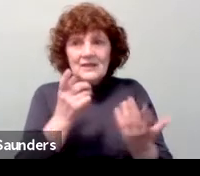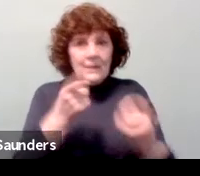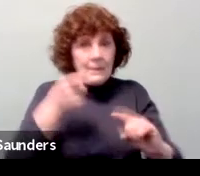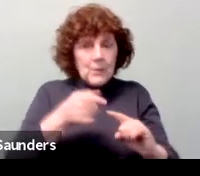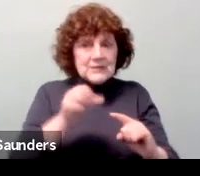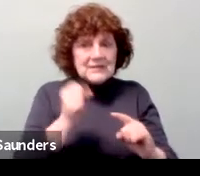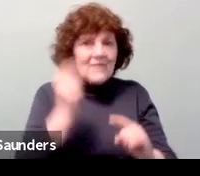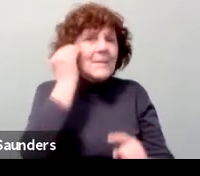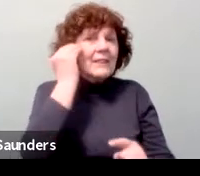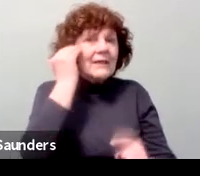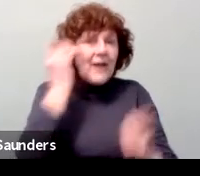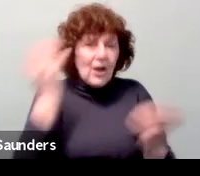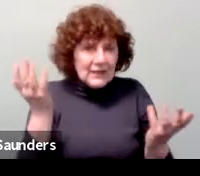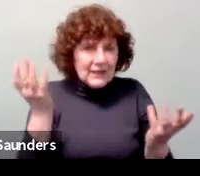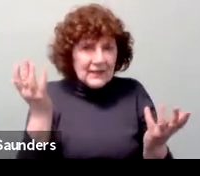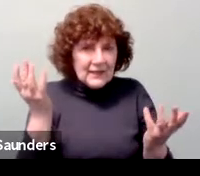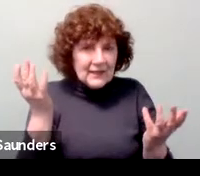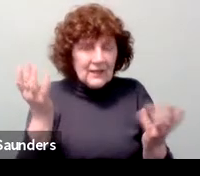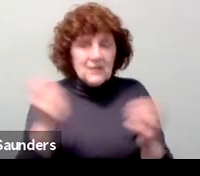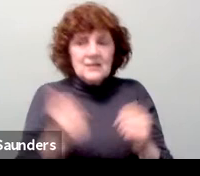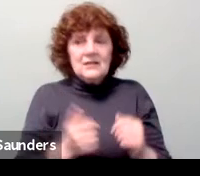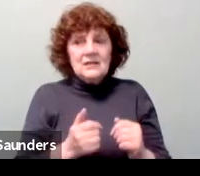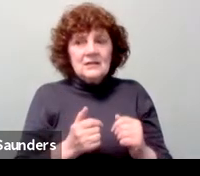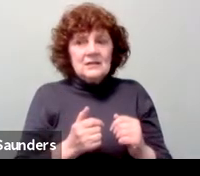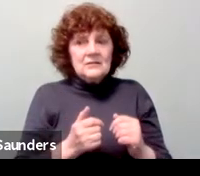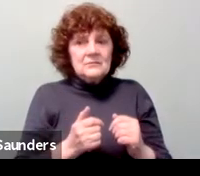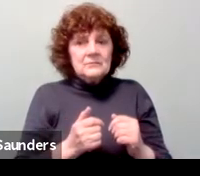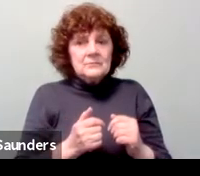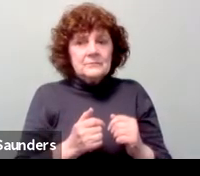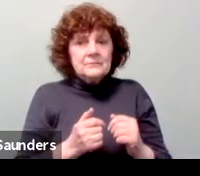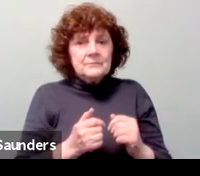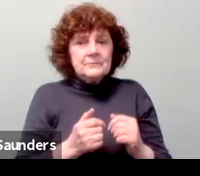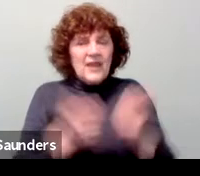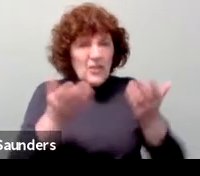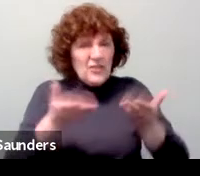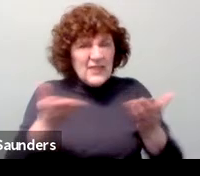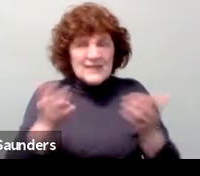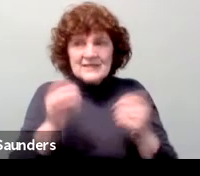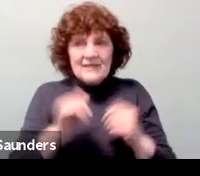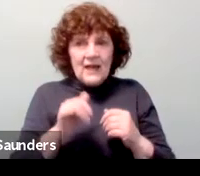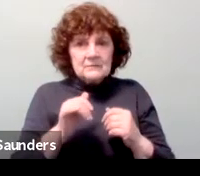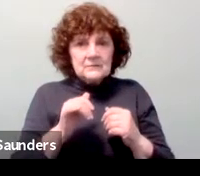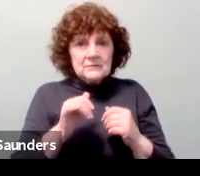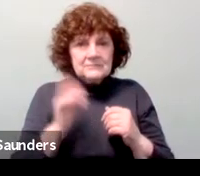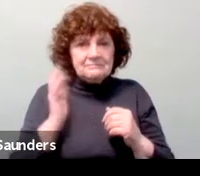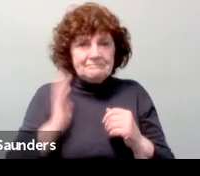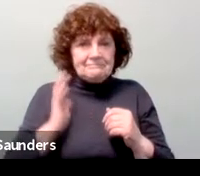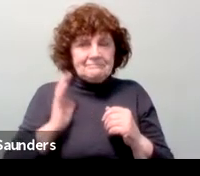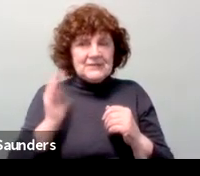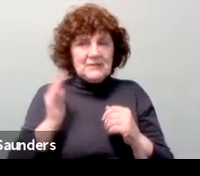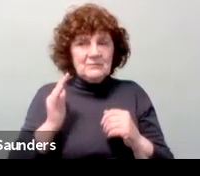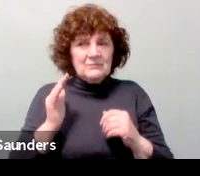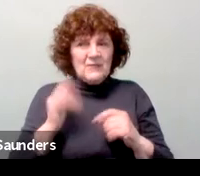familiarity. Those things that once seemed an obstacle,